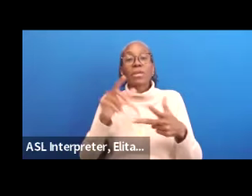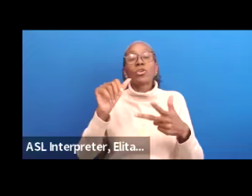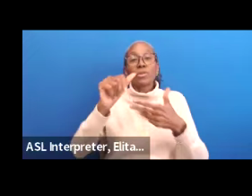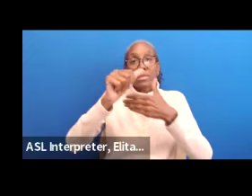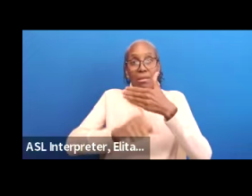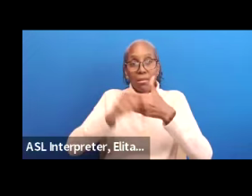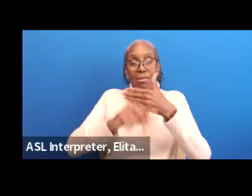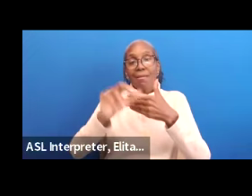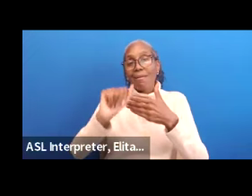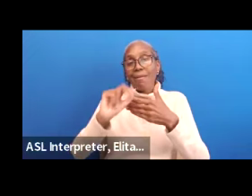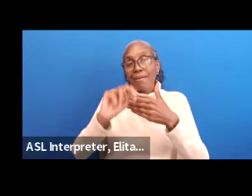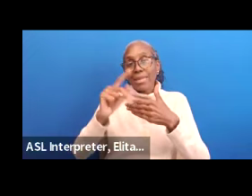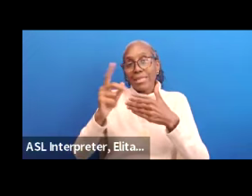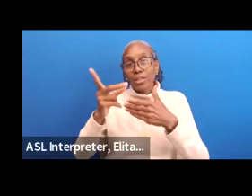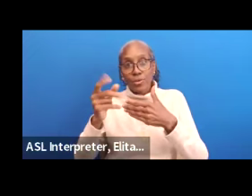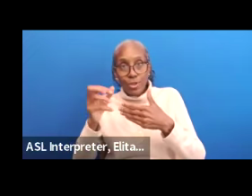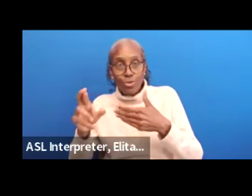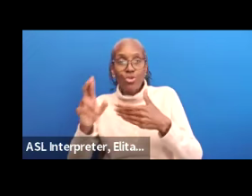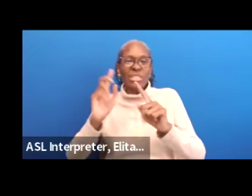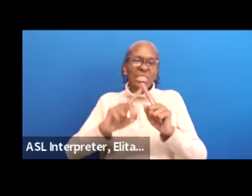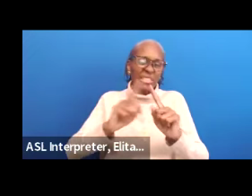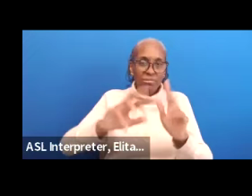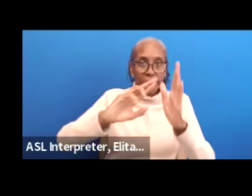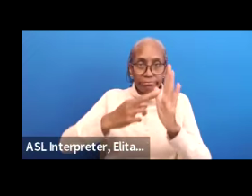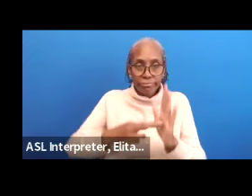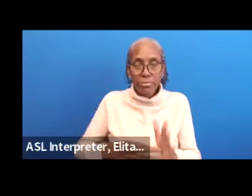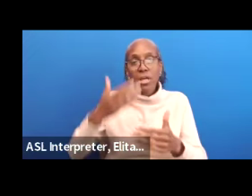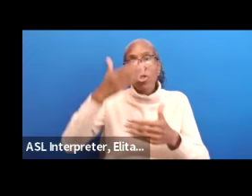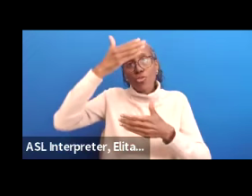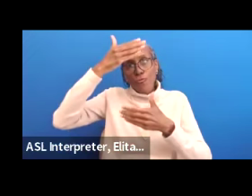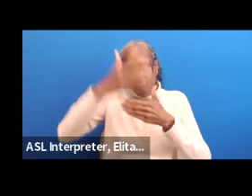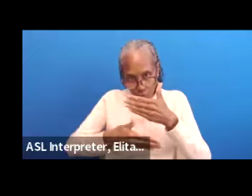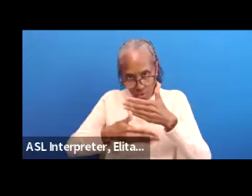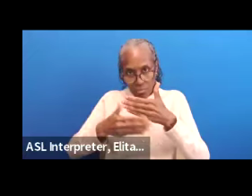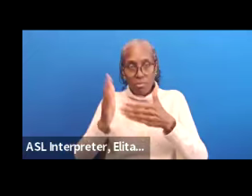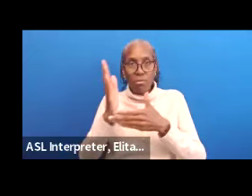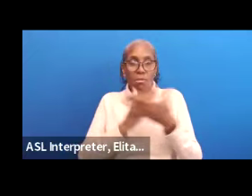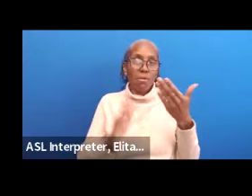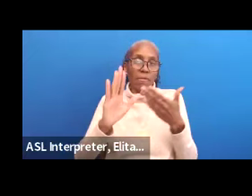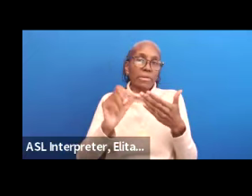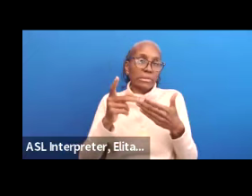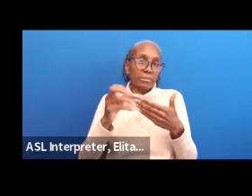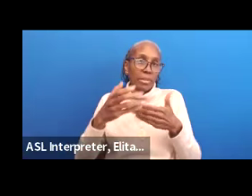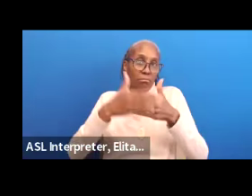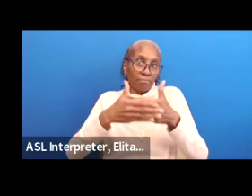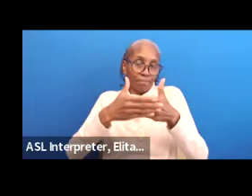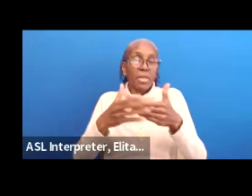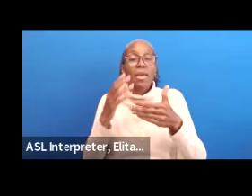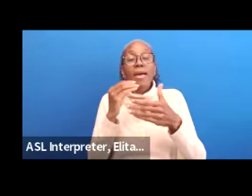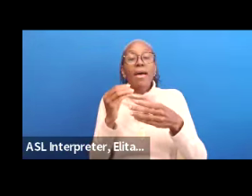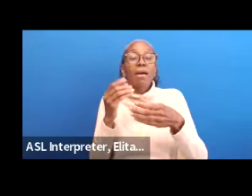anterior spinal instrumentation, which is the front of the spine. And you've